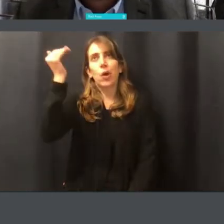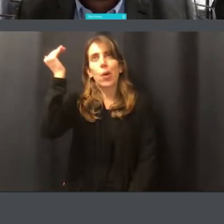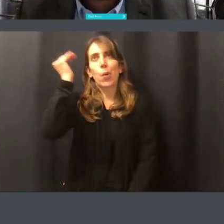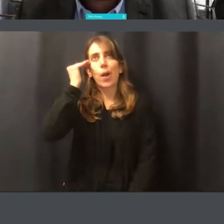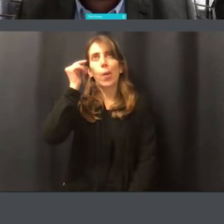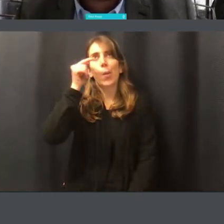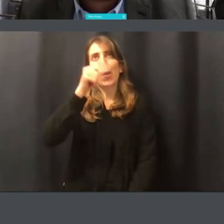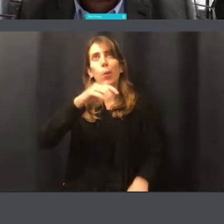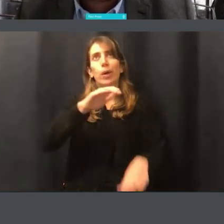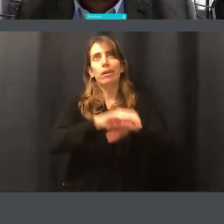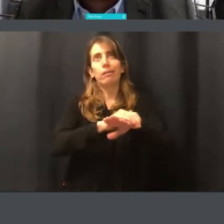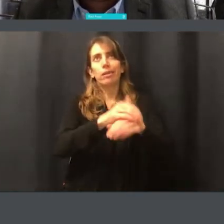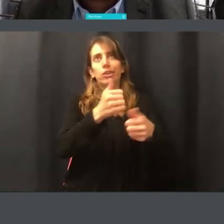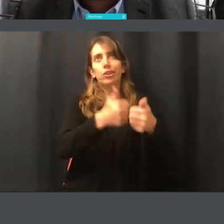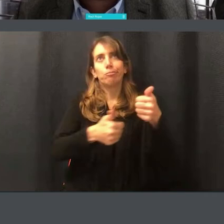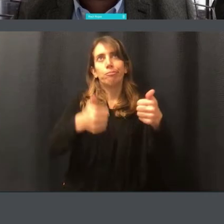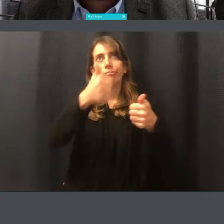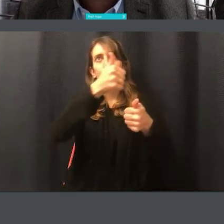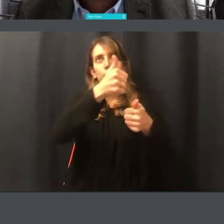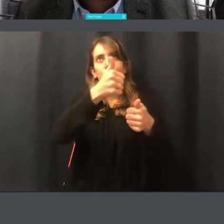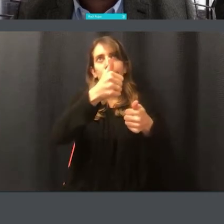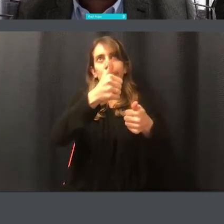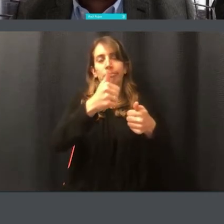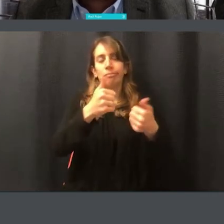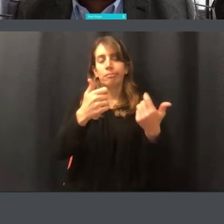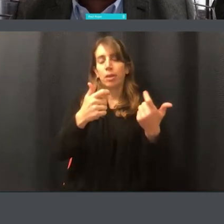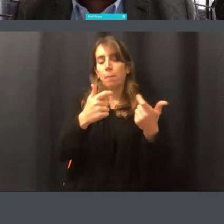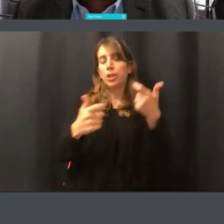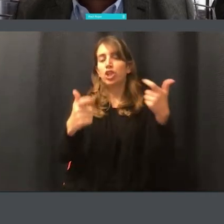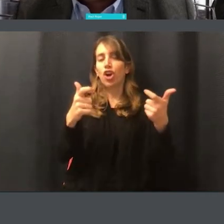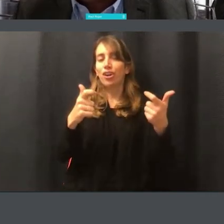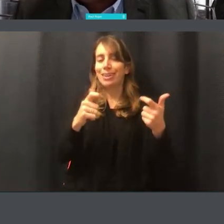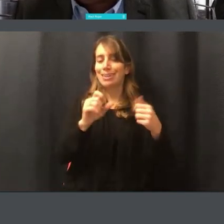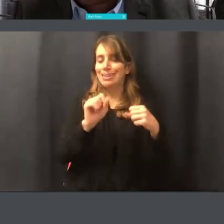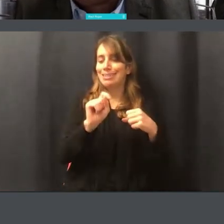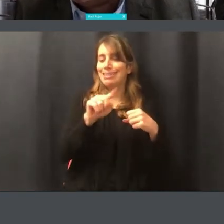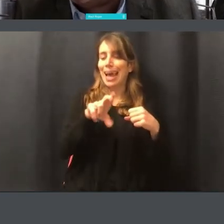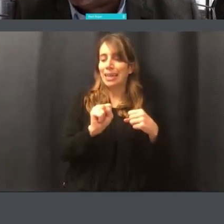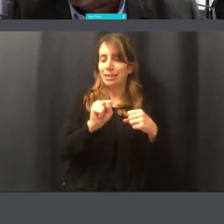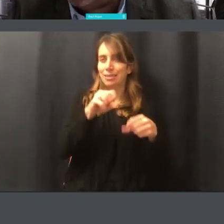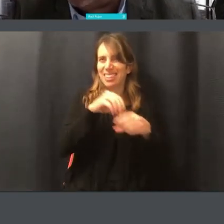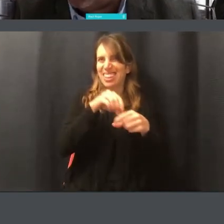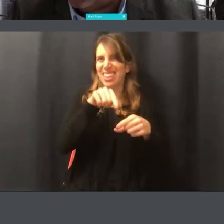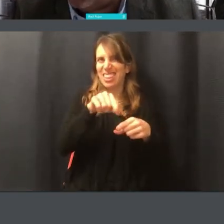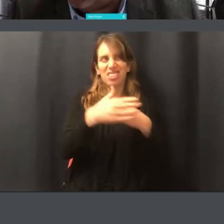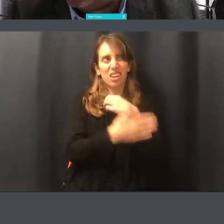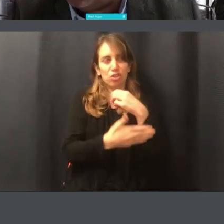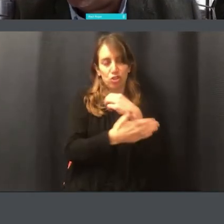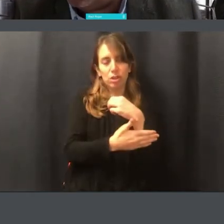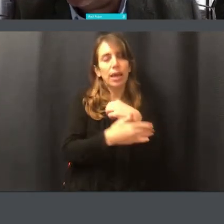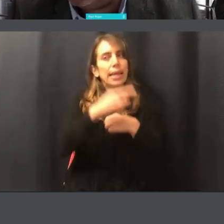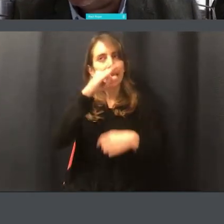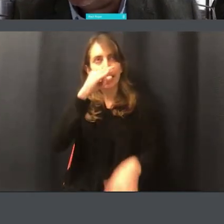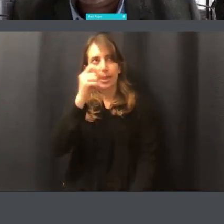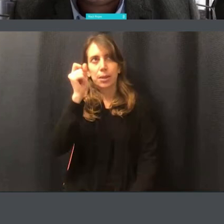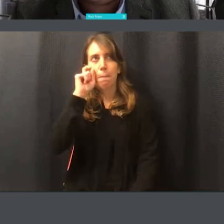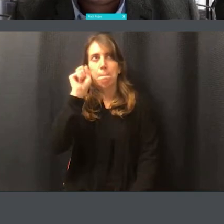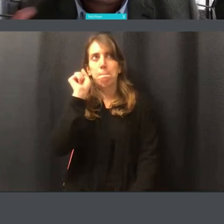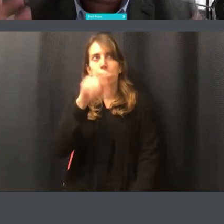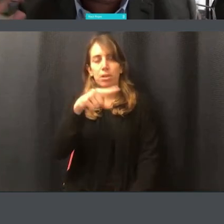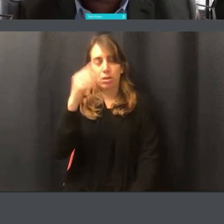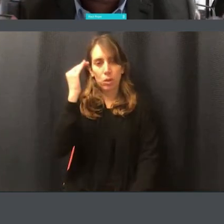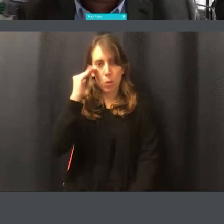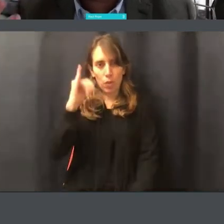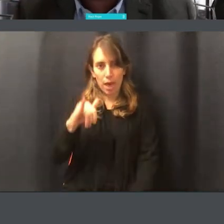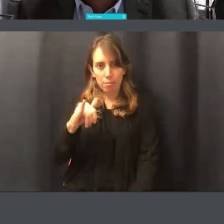that when you work with kids in your caseloads. Okay, really quickly, I want to do a quick show and tell just so